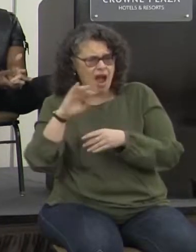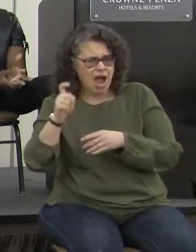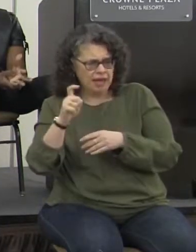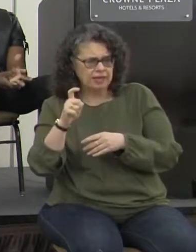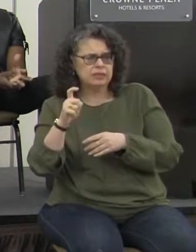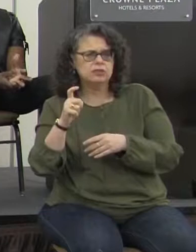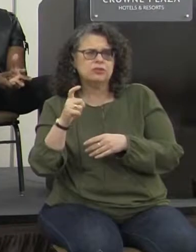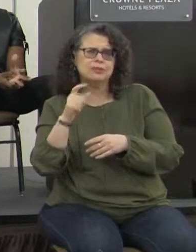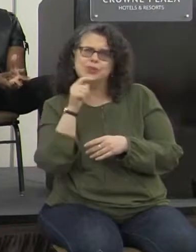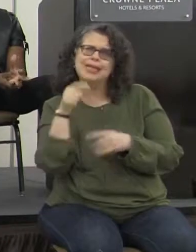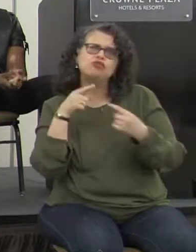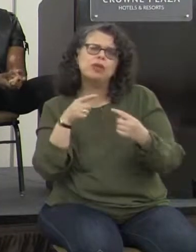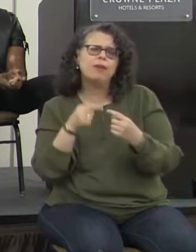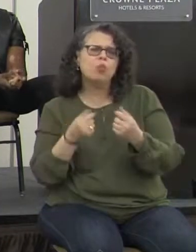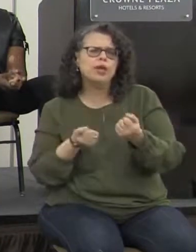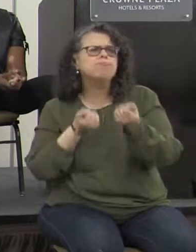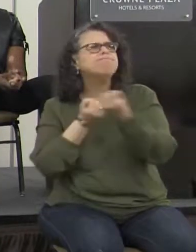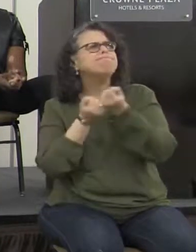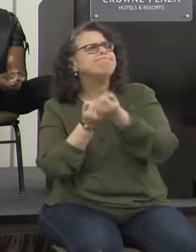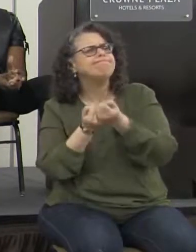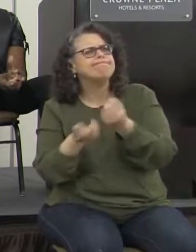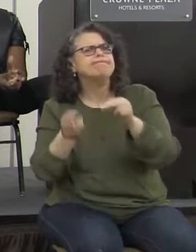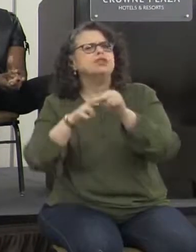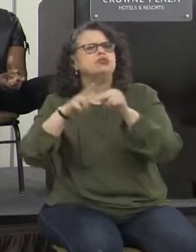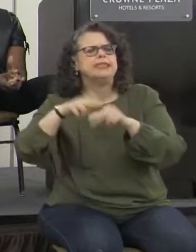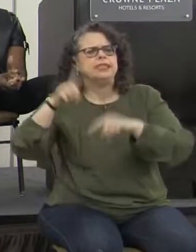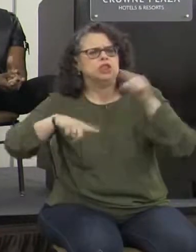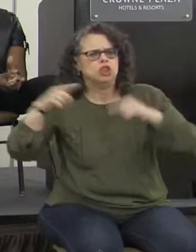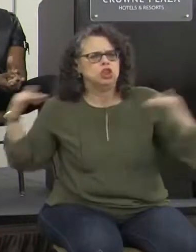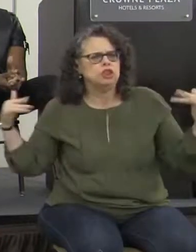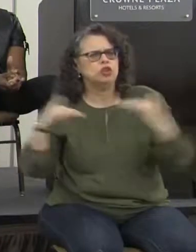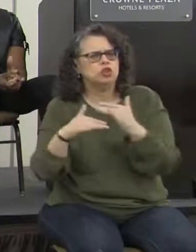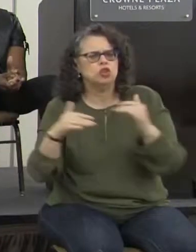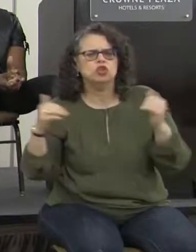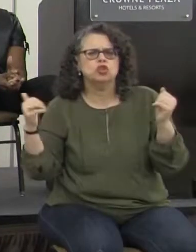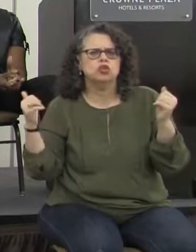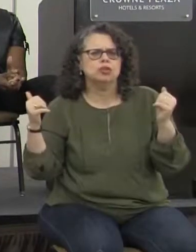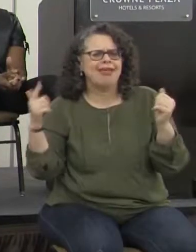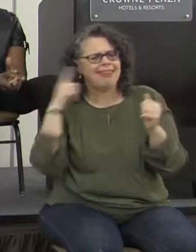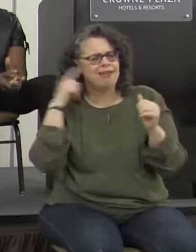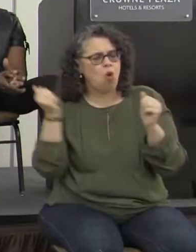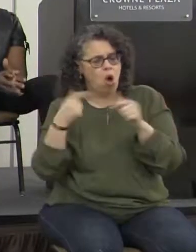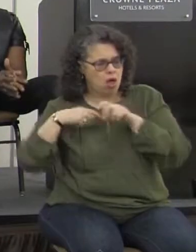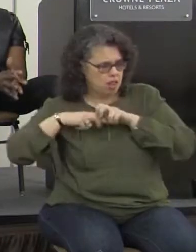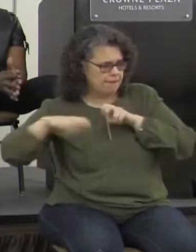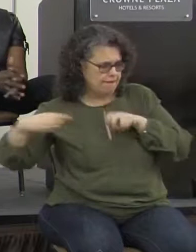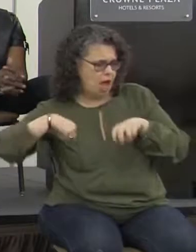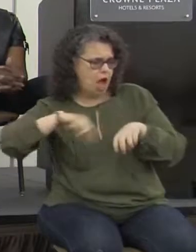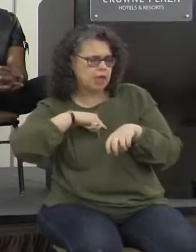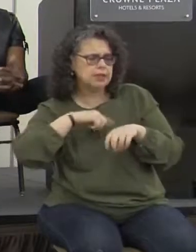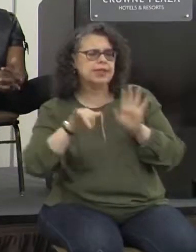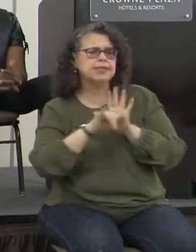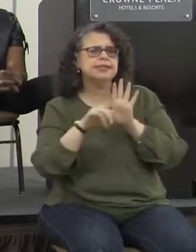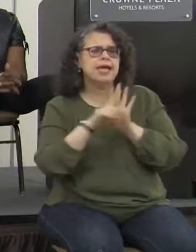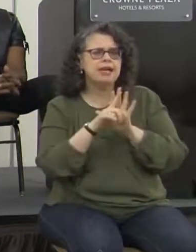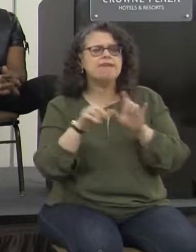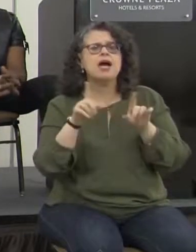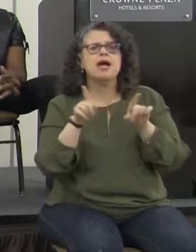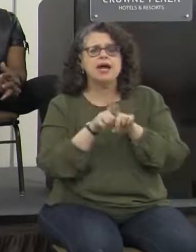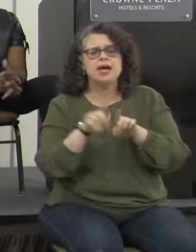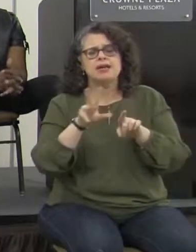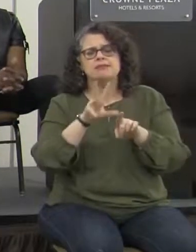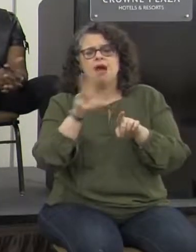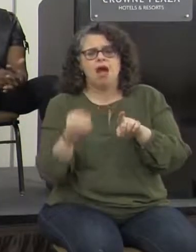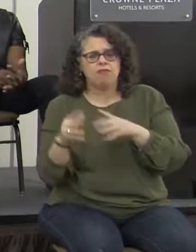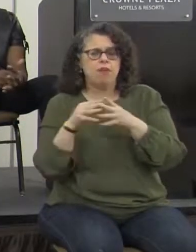increased diversity, because everyone here, I think, identifies as African American, but particularly our chapters on the West Coast are